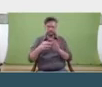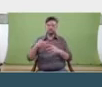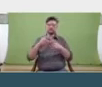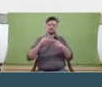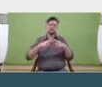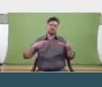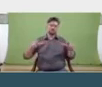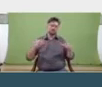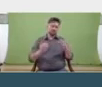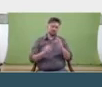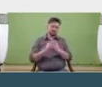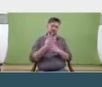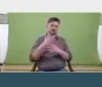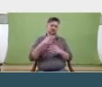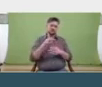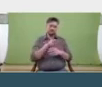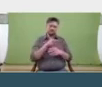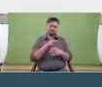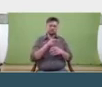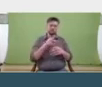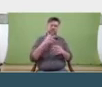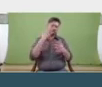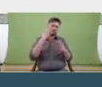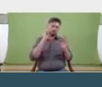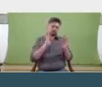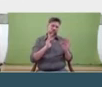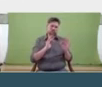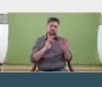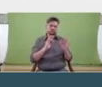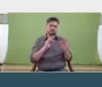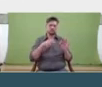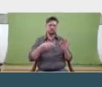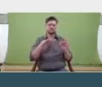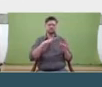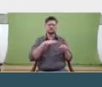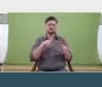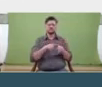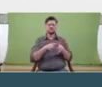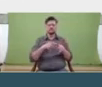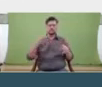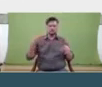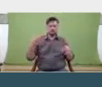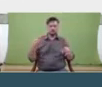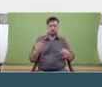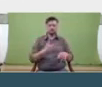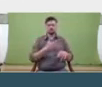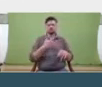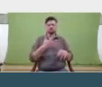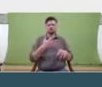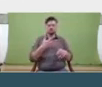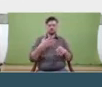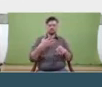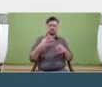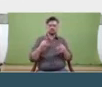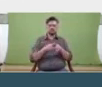very important and these two interfaces are modern version of these the terms are for meaning we